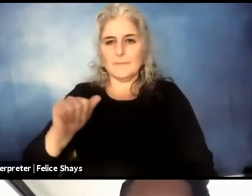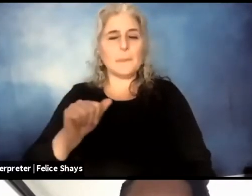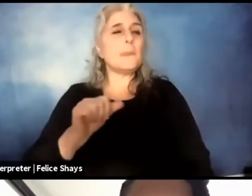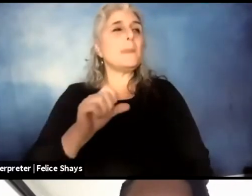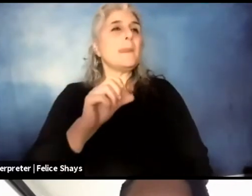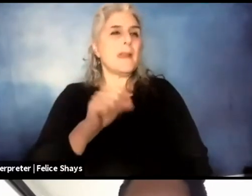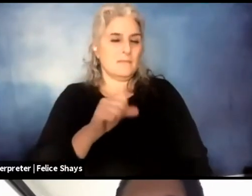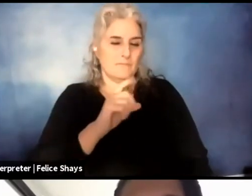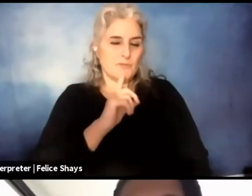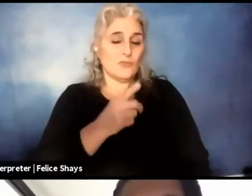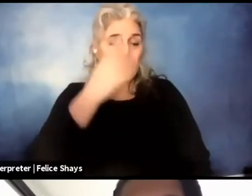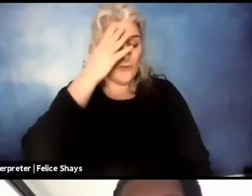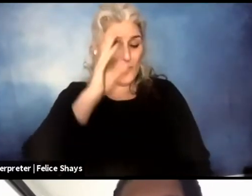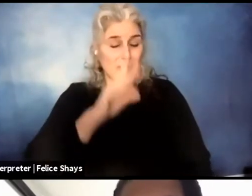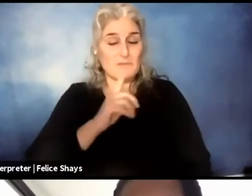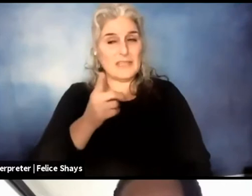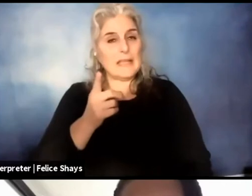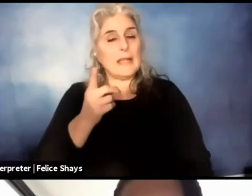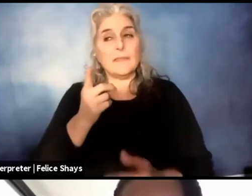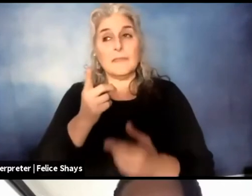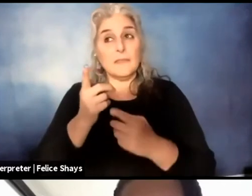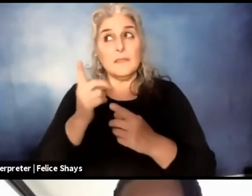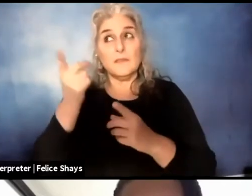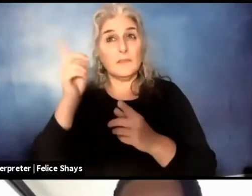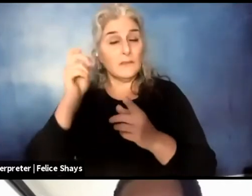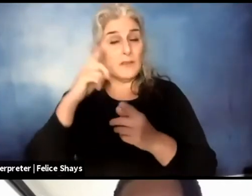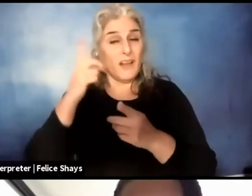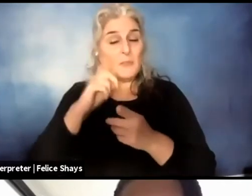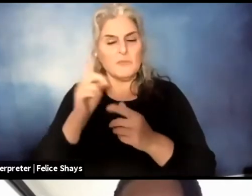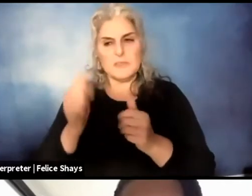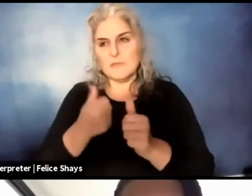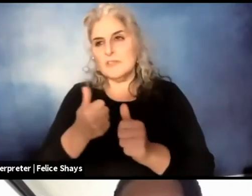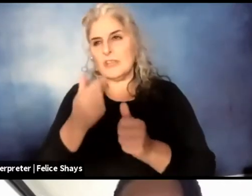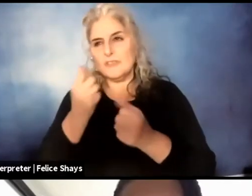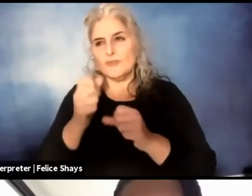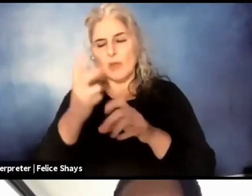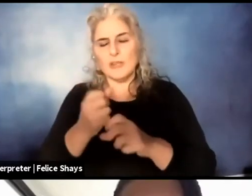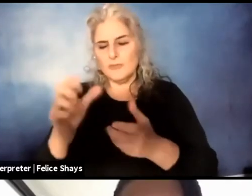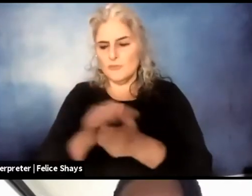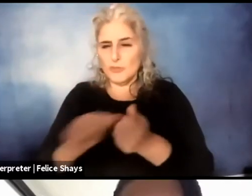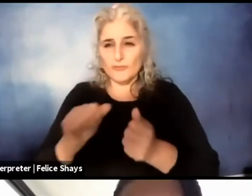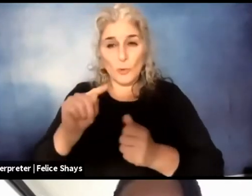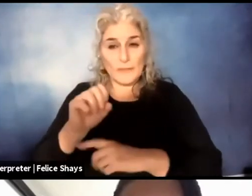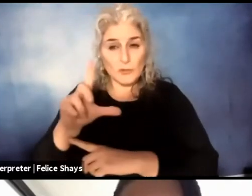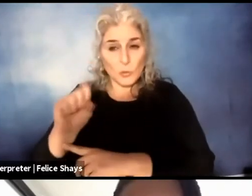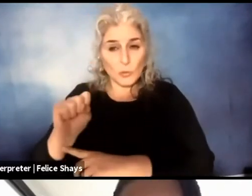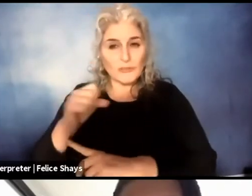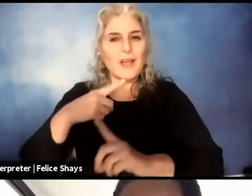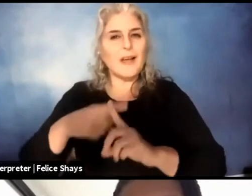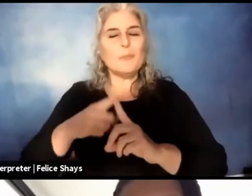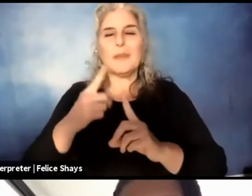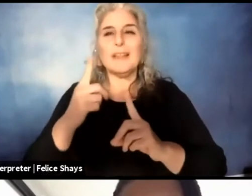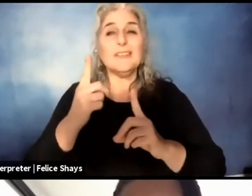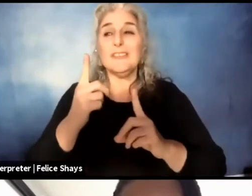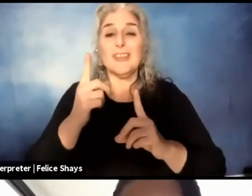like they're going after these tools, and like they were actually really going after also the ones that were most accessible and